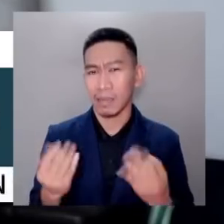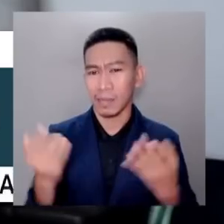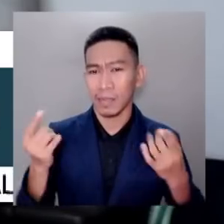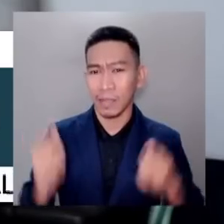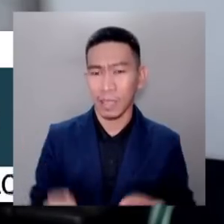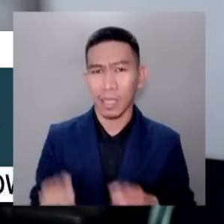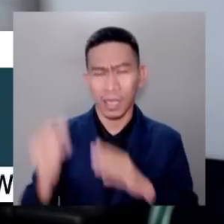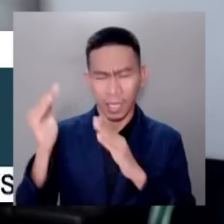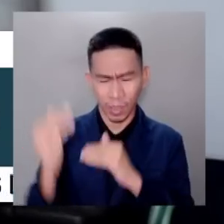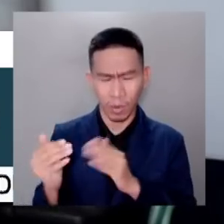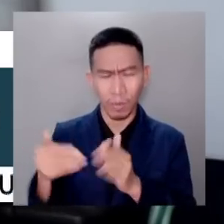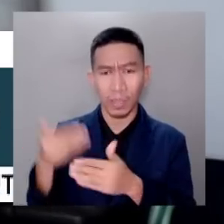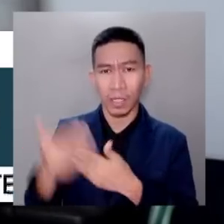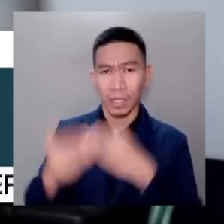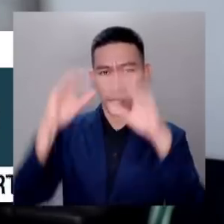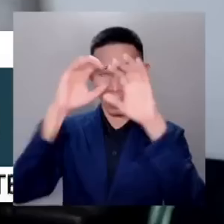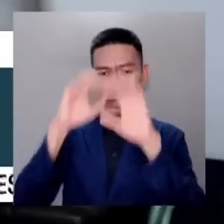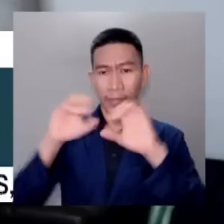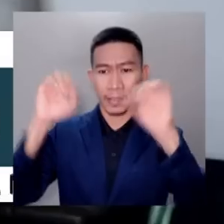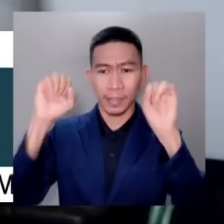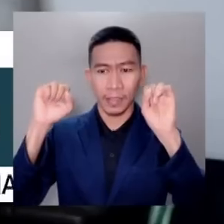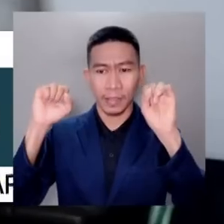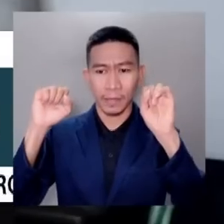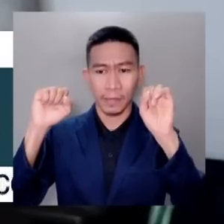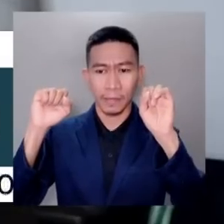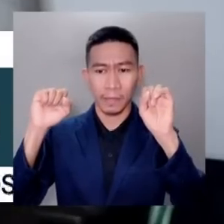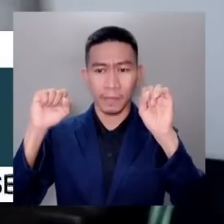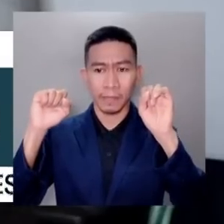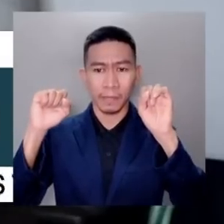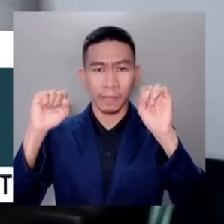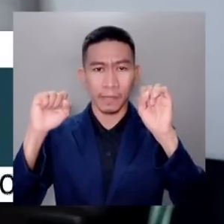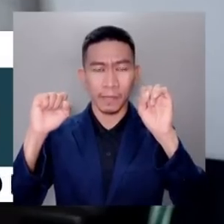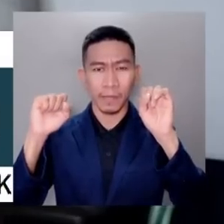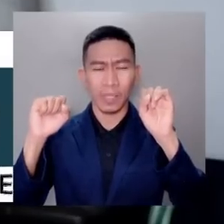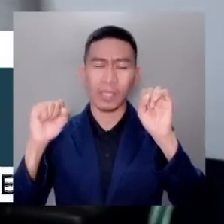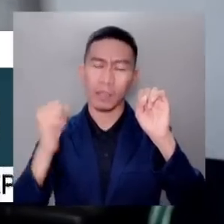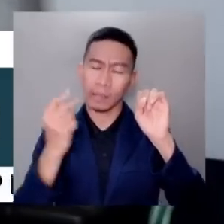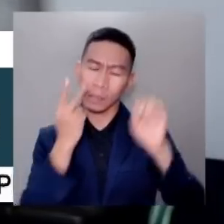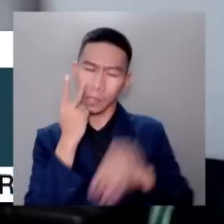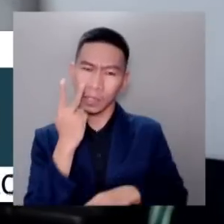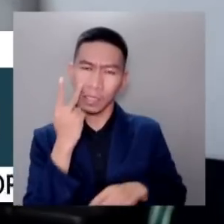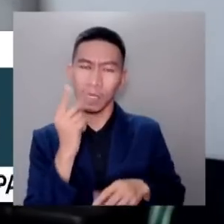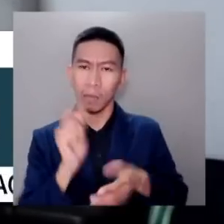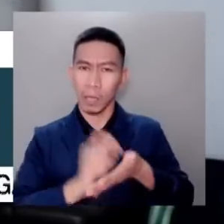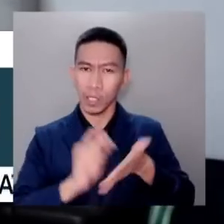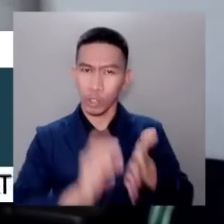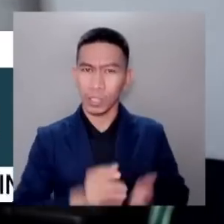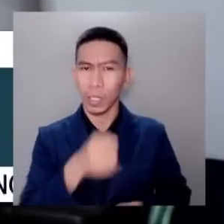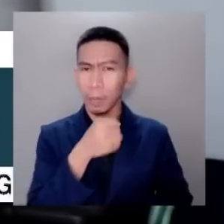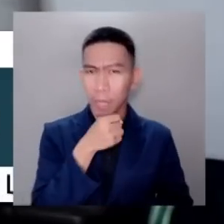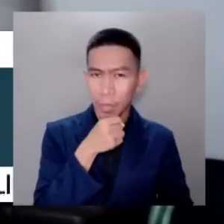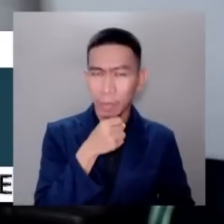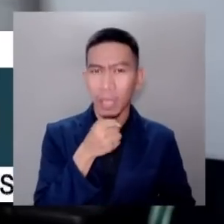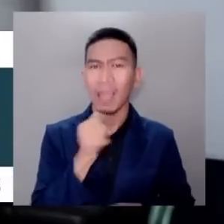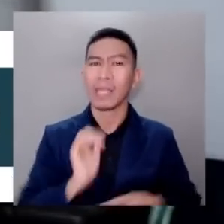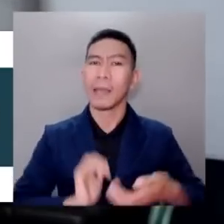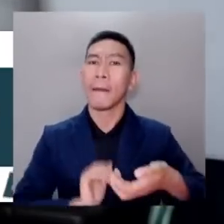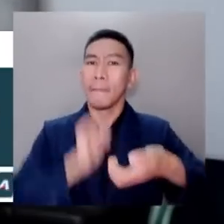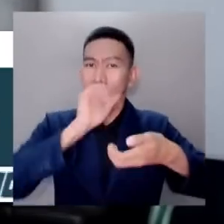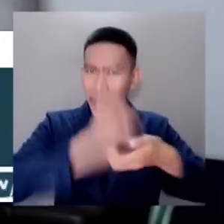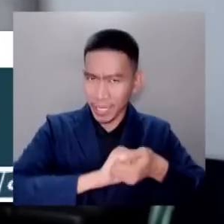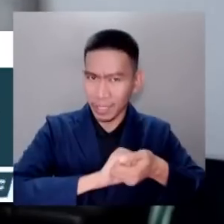incoming administration looks at journalists as partners, as checks